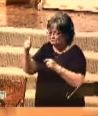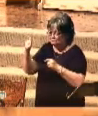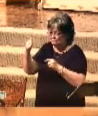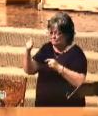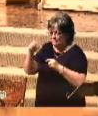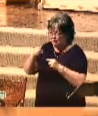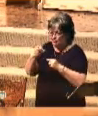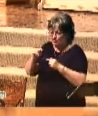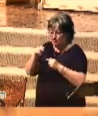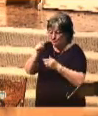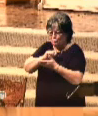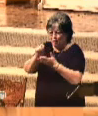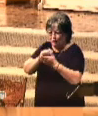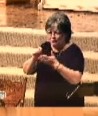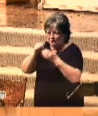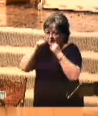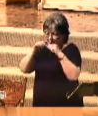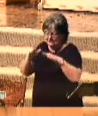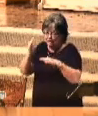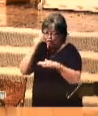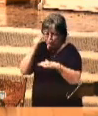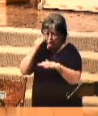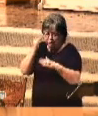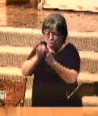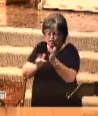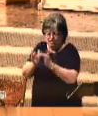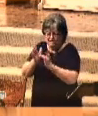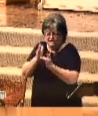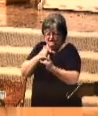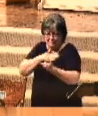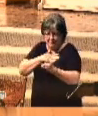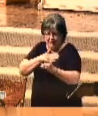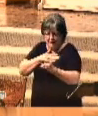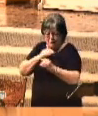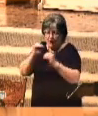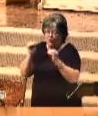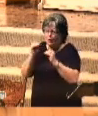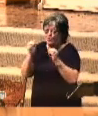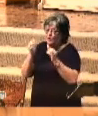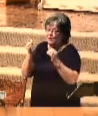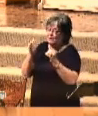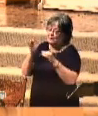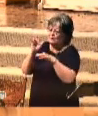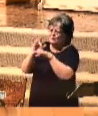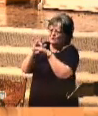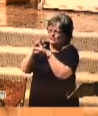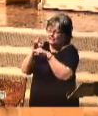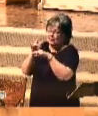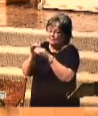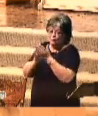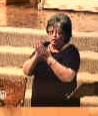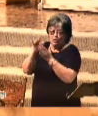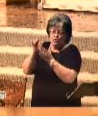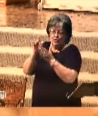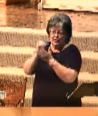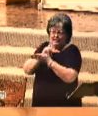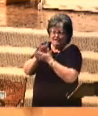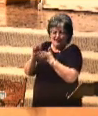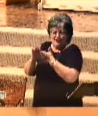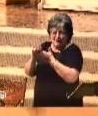She's the one who wrote, blessed assurance, Jesus is mine. Oh, what a foretaste of glory